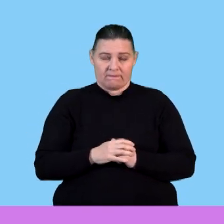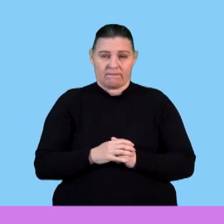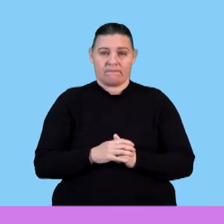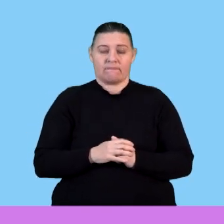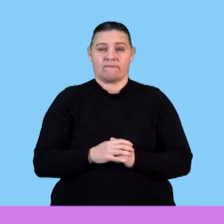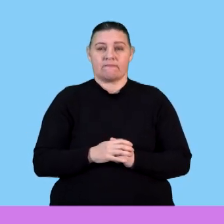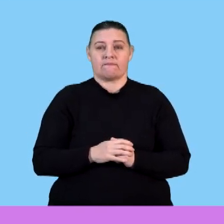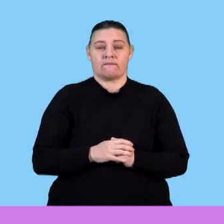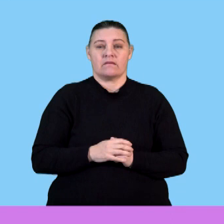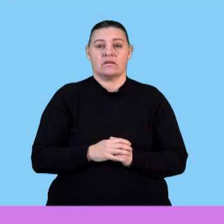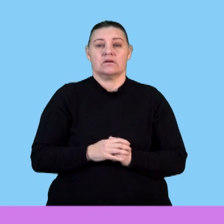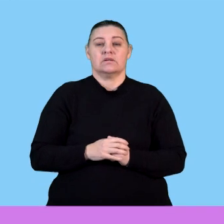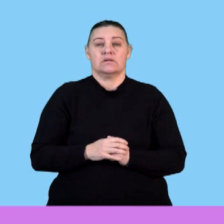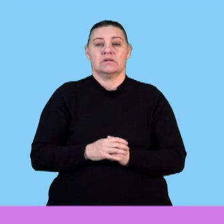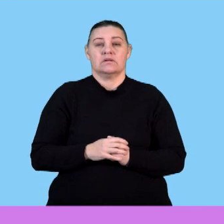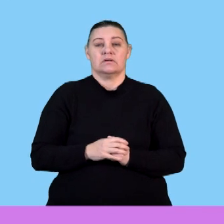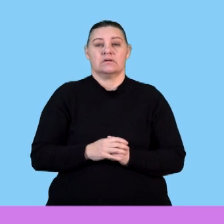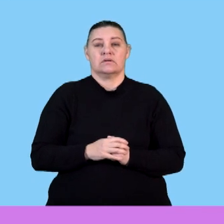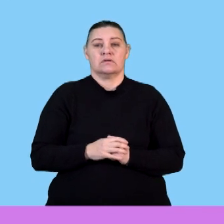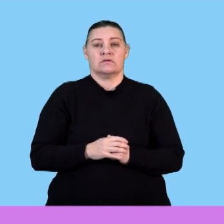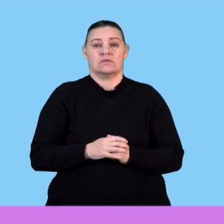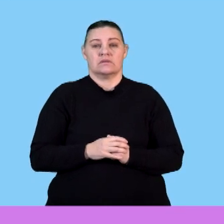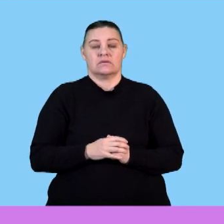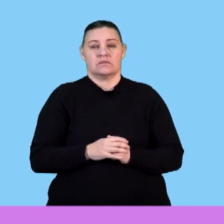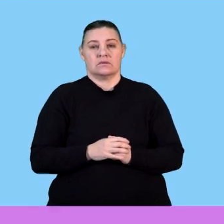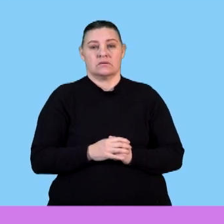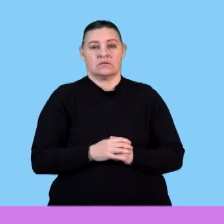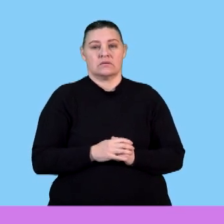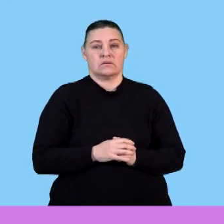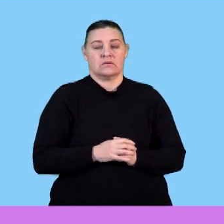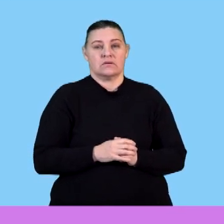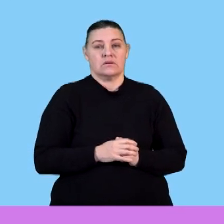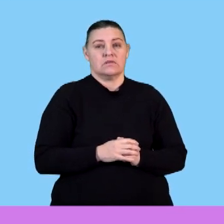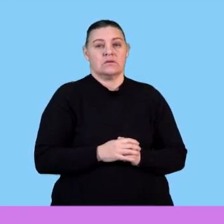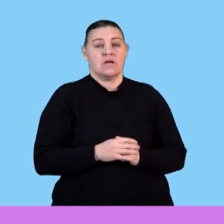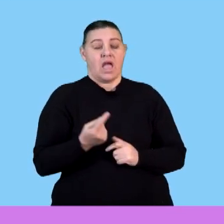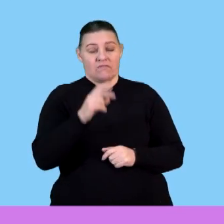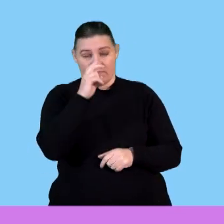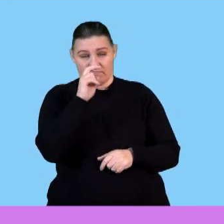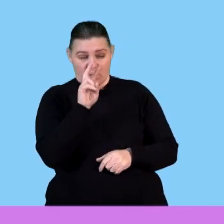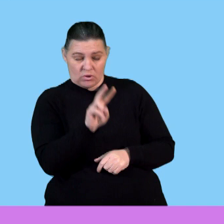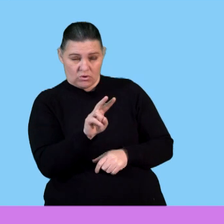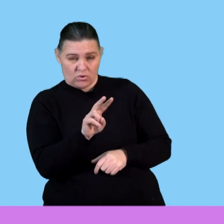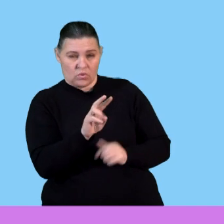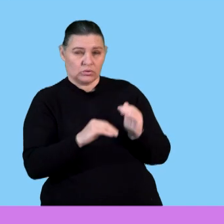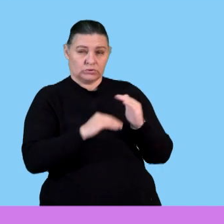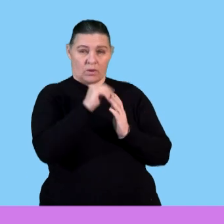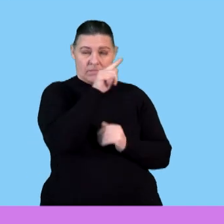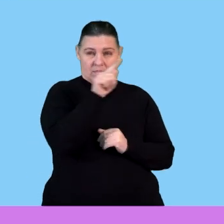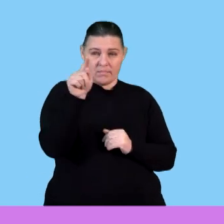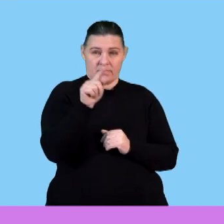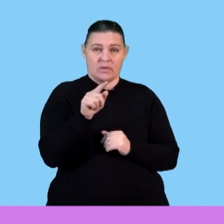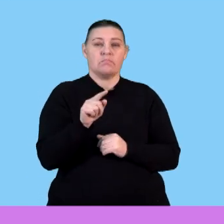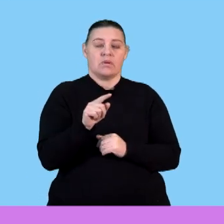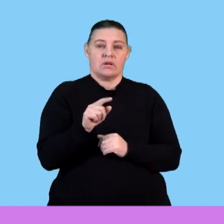circles. So, looking at the dimensions, if that is 30 that side, then we know that from that point all the way down to